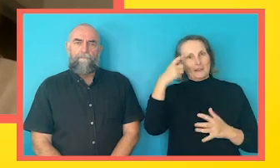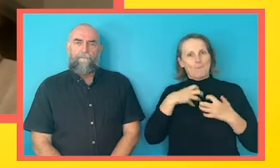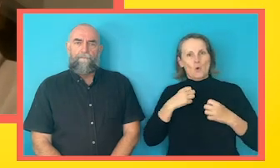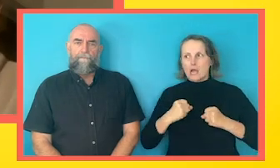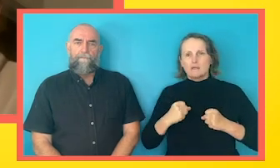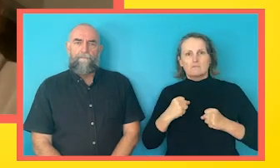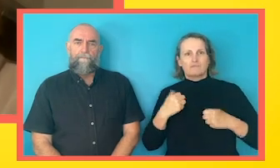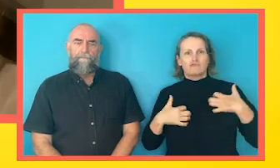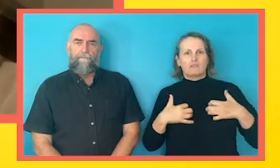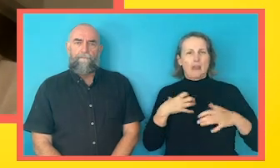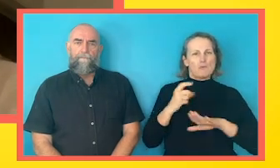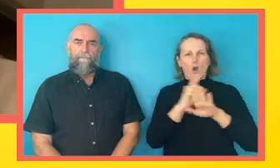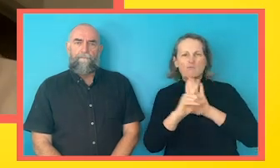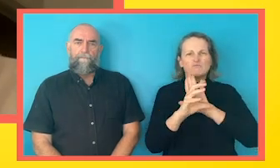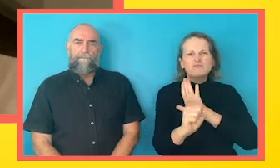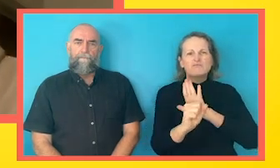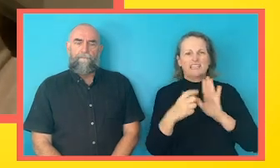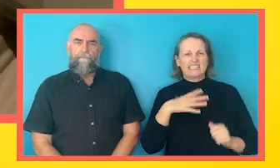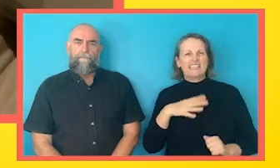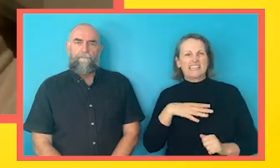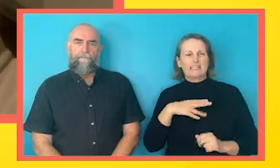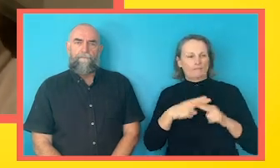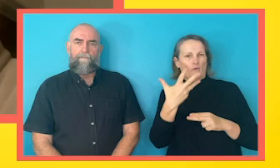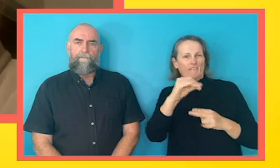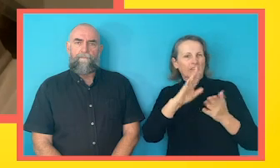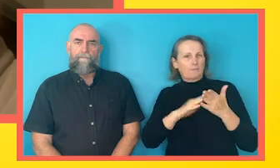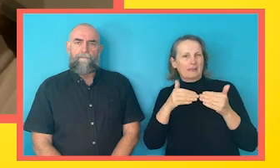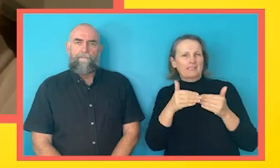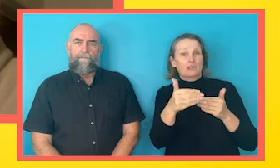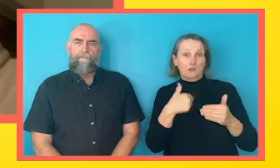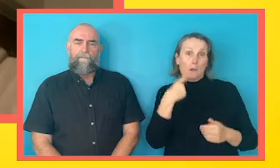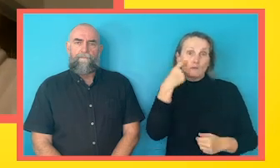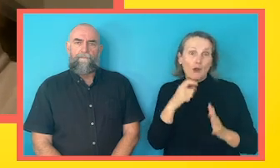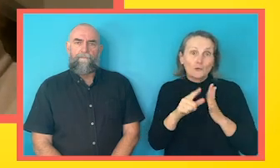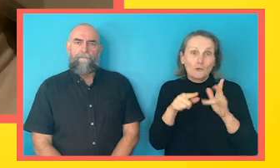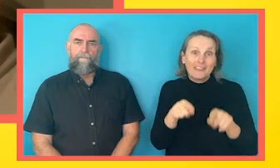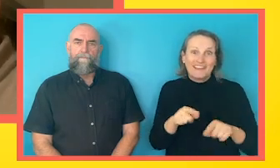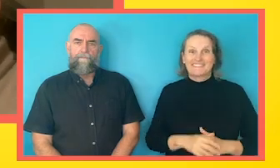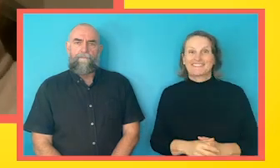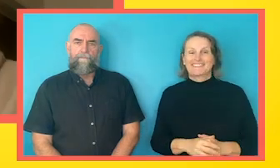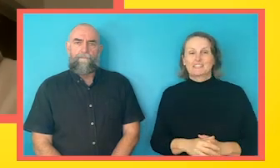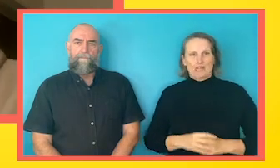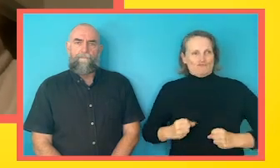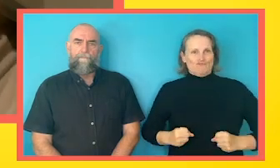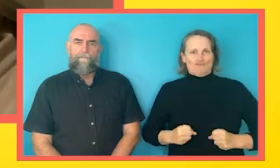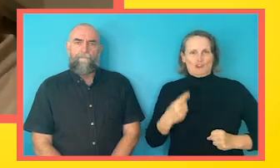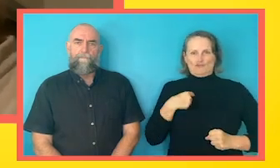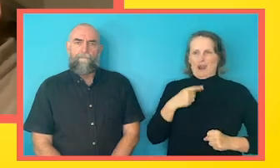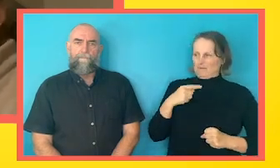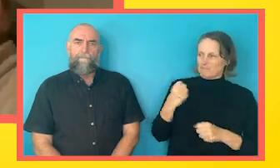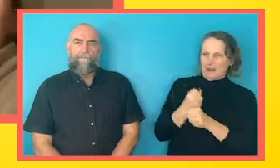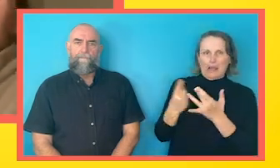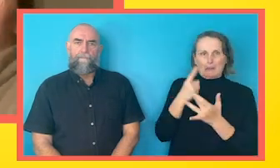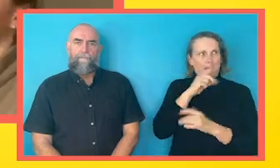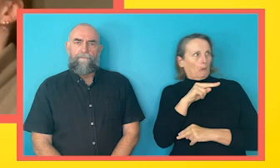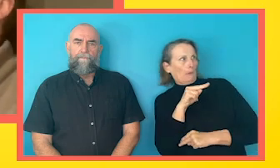more. I need to be aggressive. And that's what I will be doing. Just puff my chest out, scare the